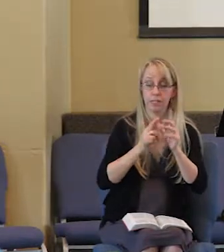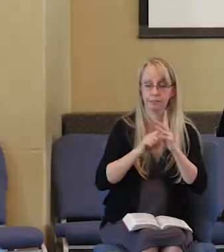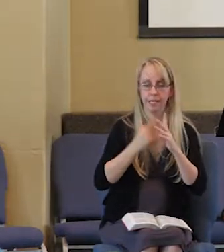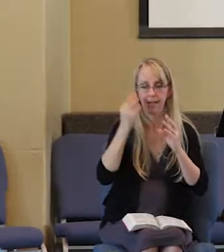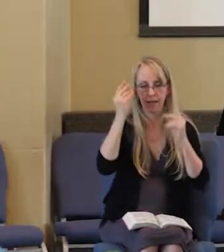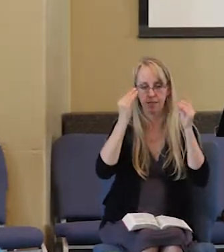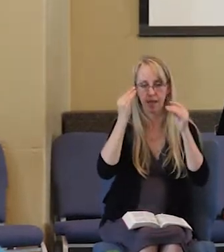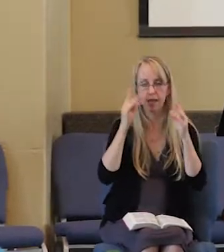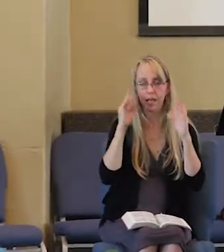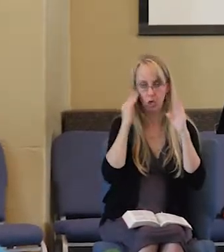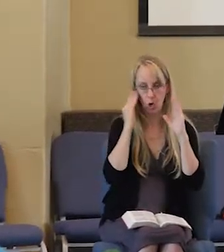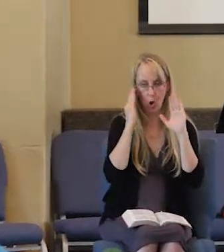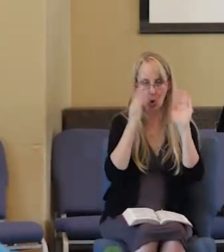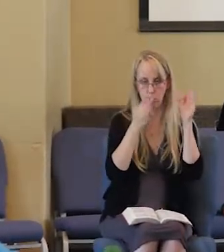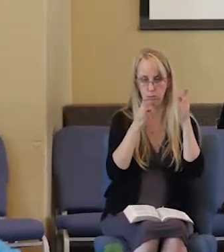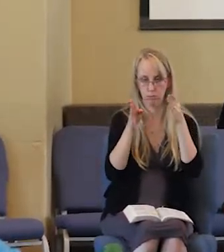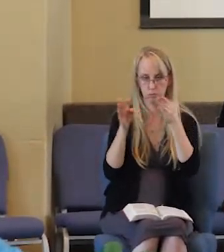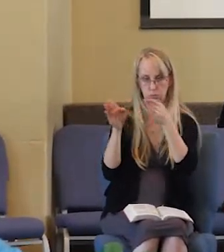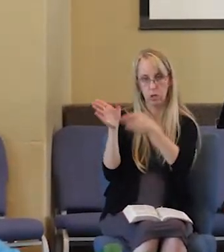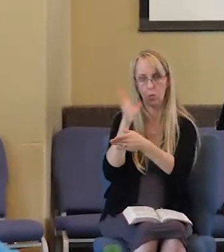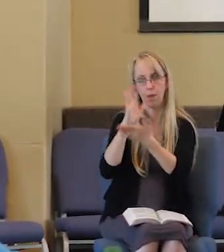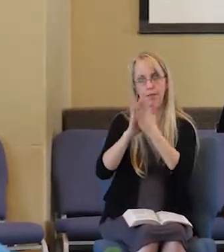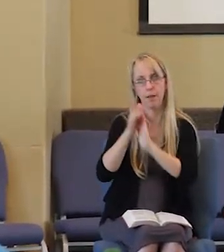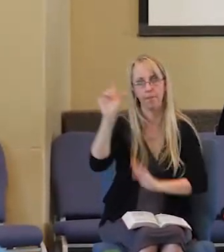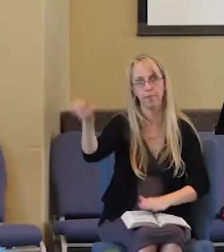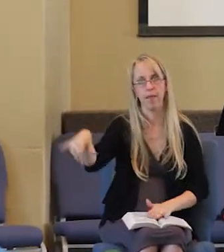begin to think that this is what they're going to become.